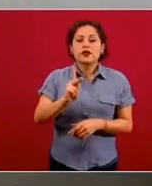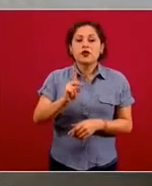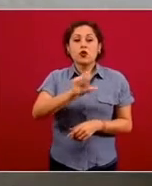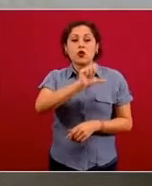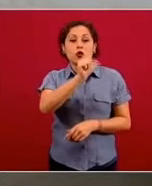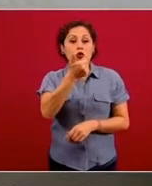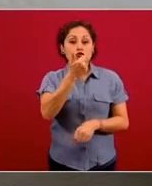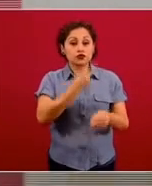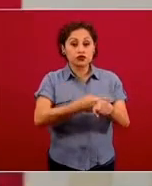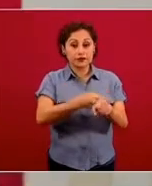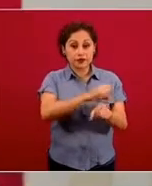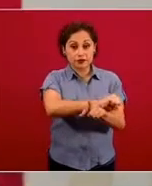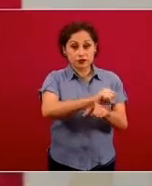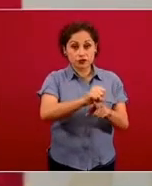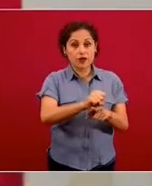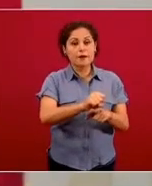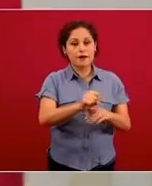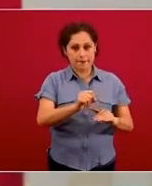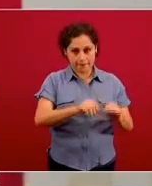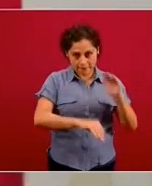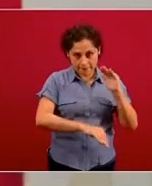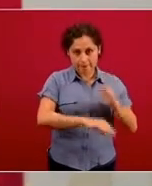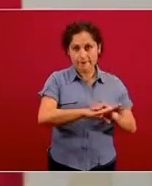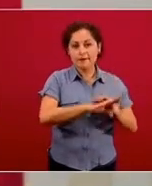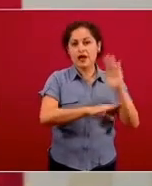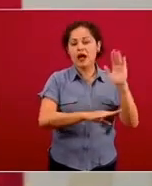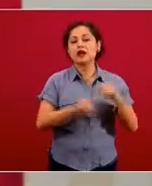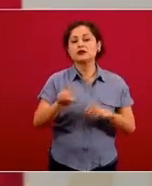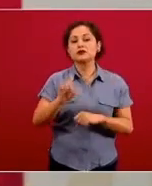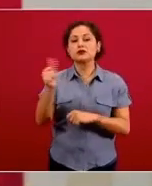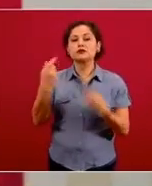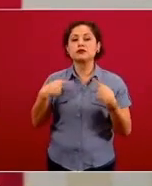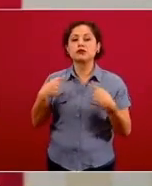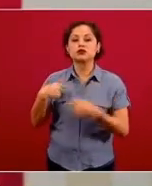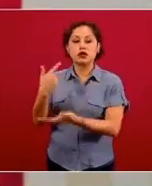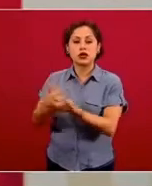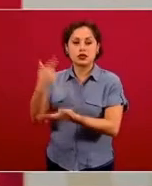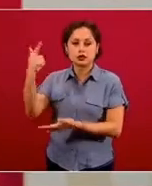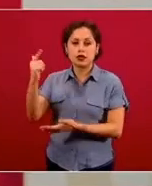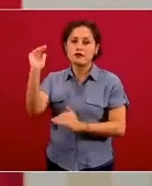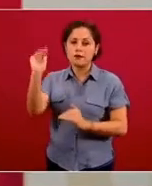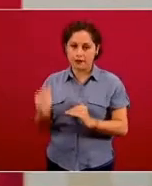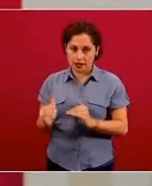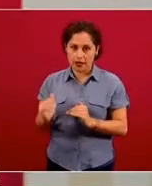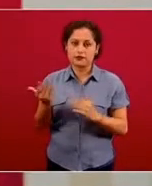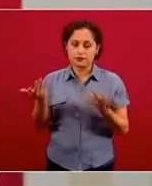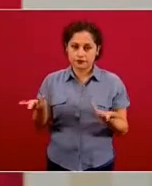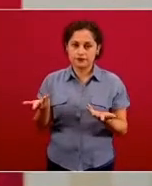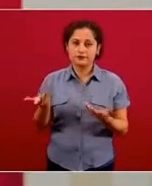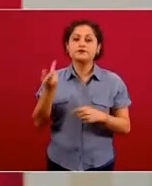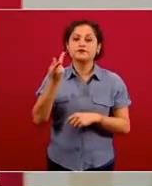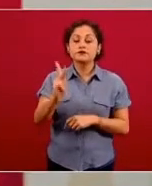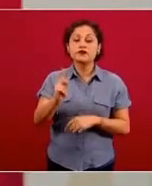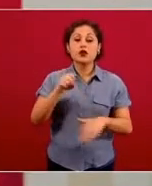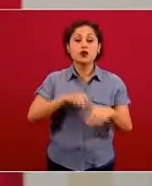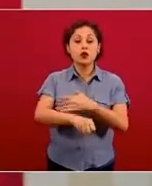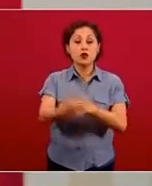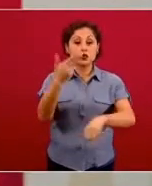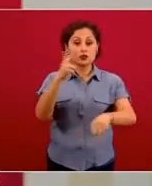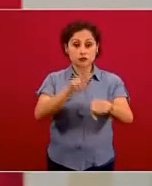count with those numbers. We've had few people who have had